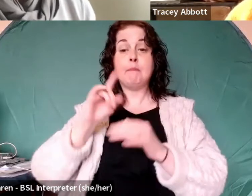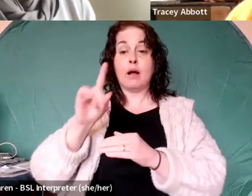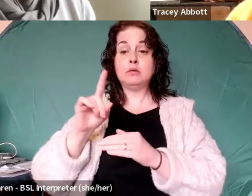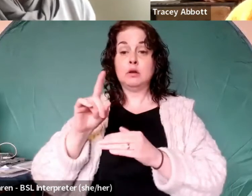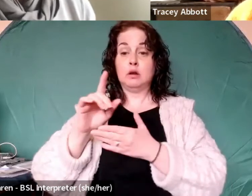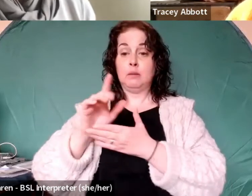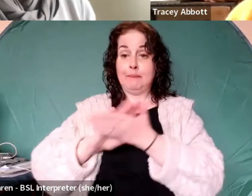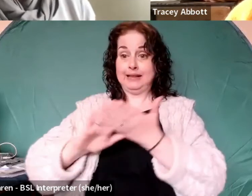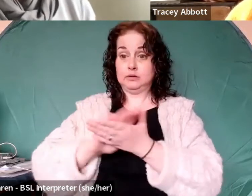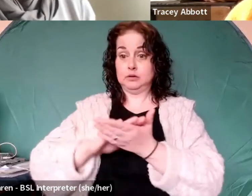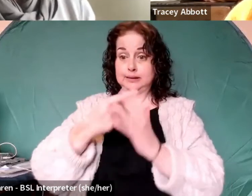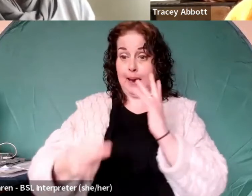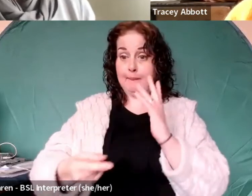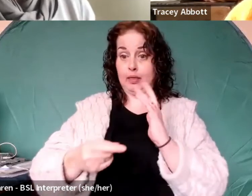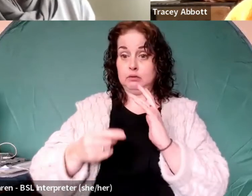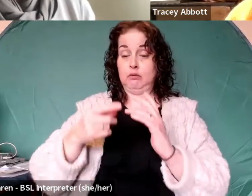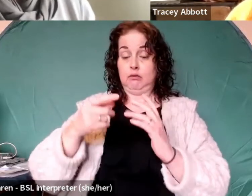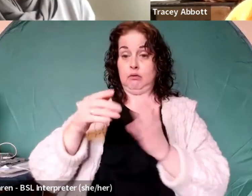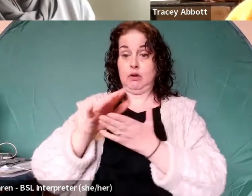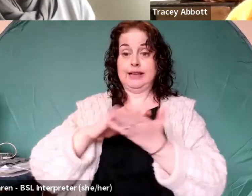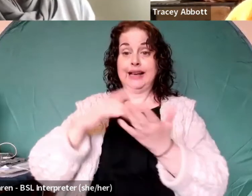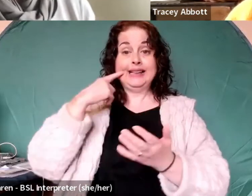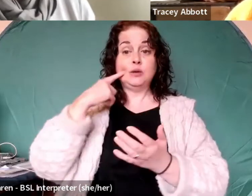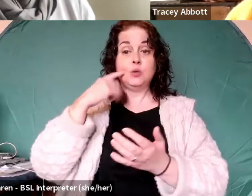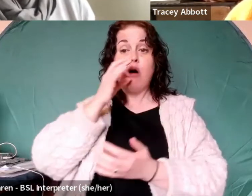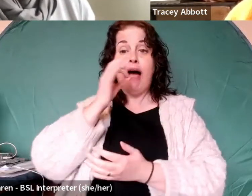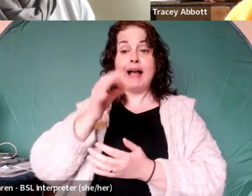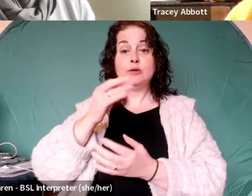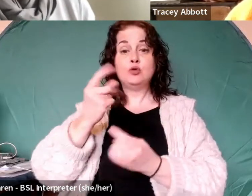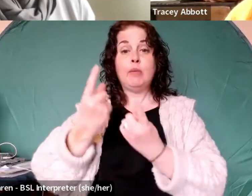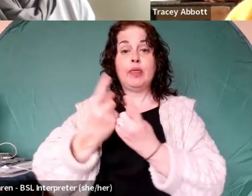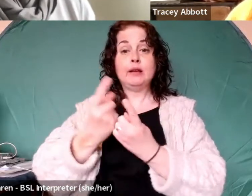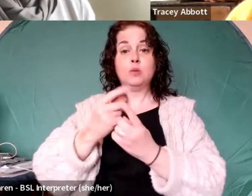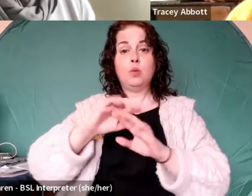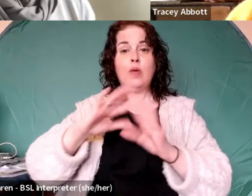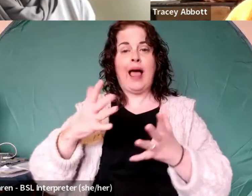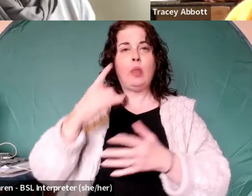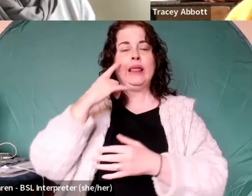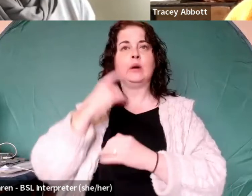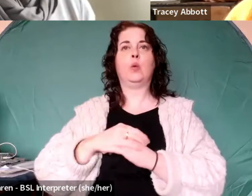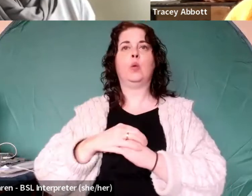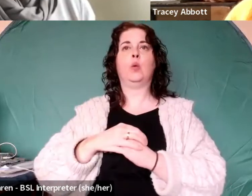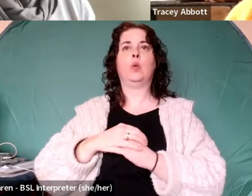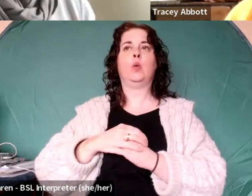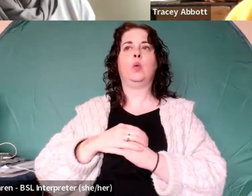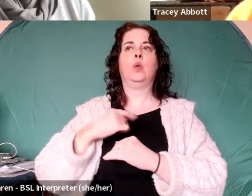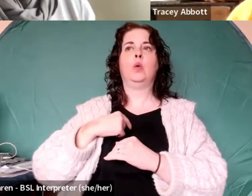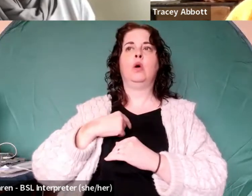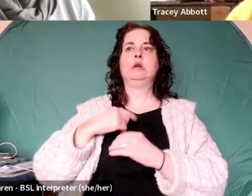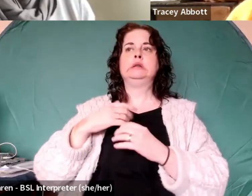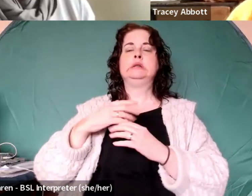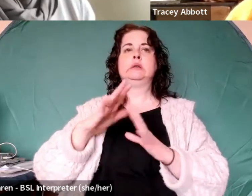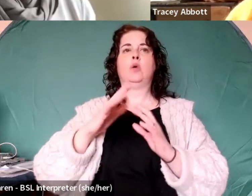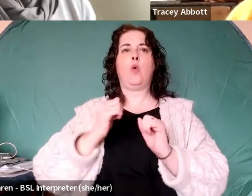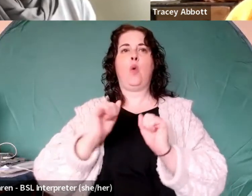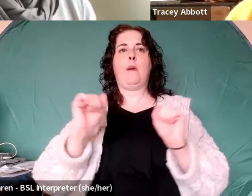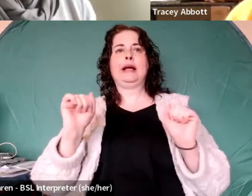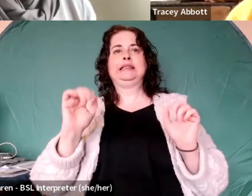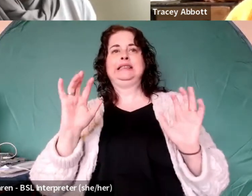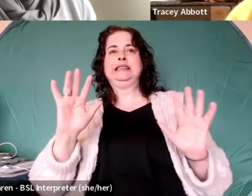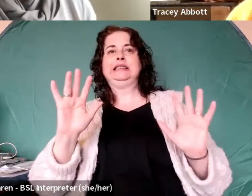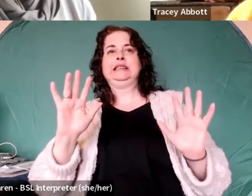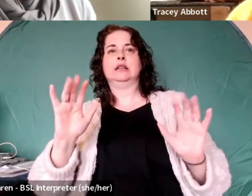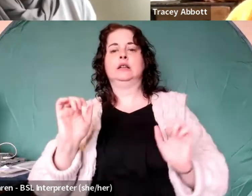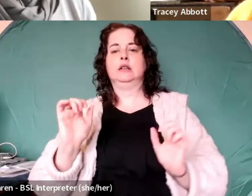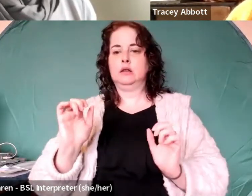mean if you are disabled, it makes it easier to ask for some of those things without thinking, am I really exposing myself too much here? And again,